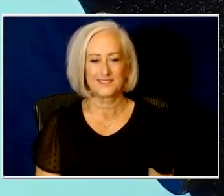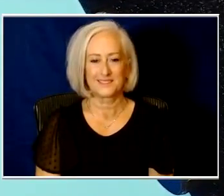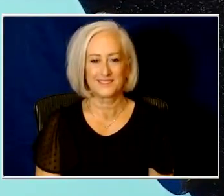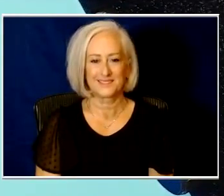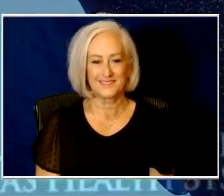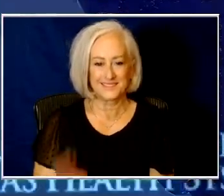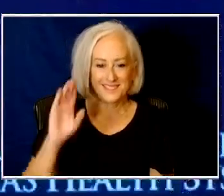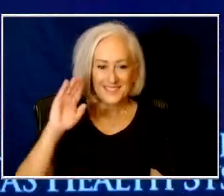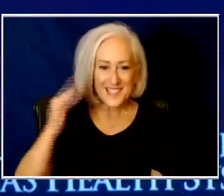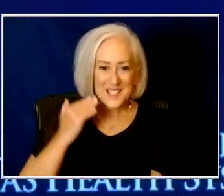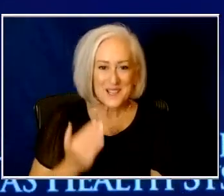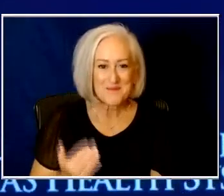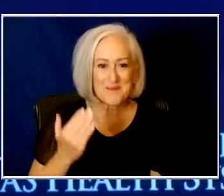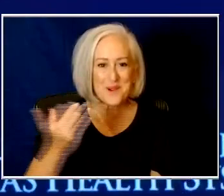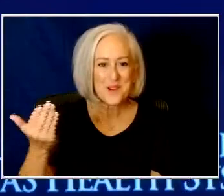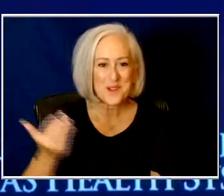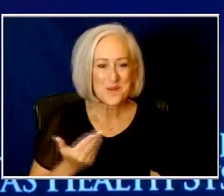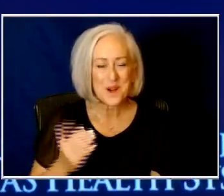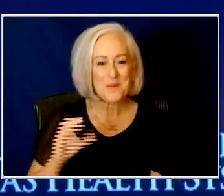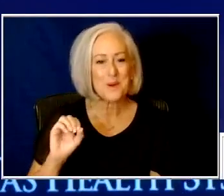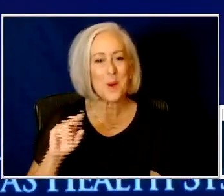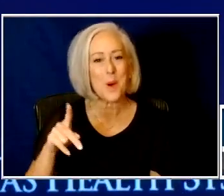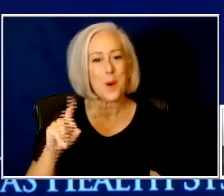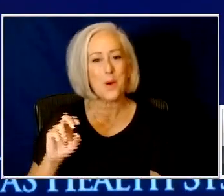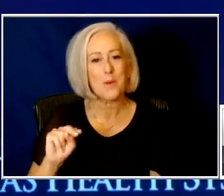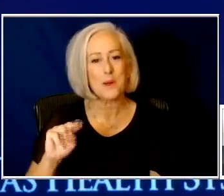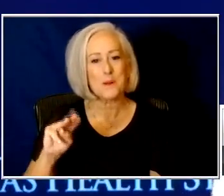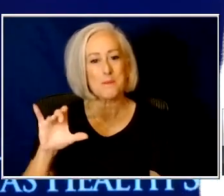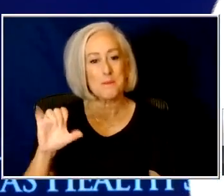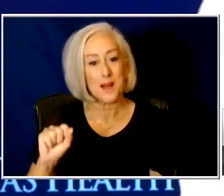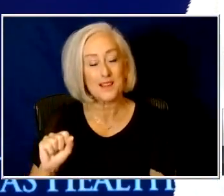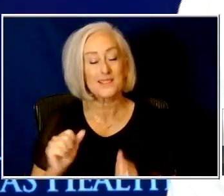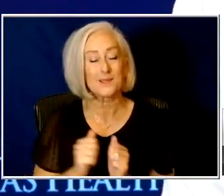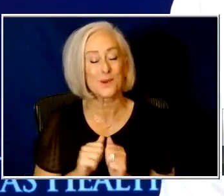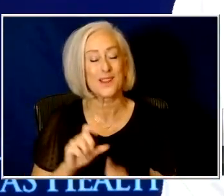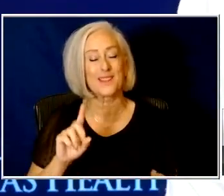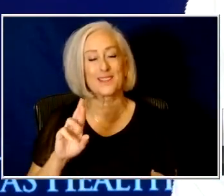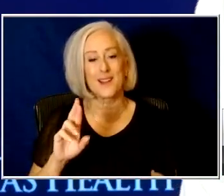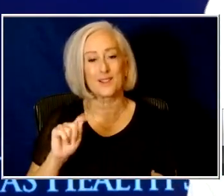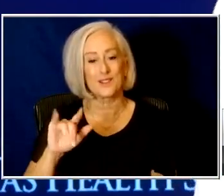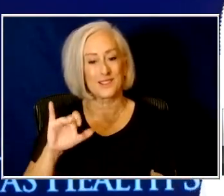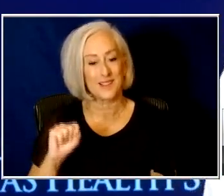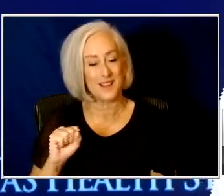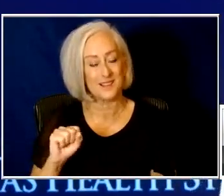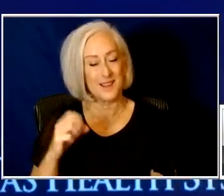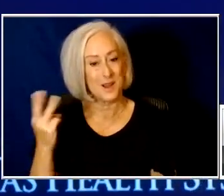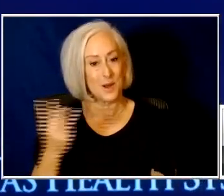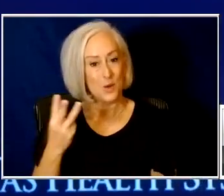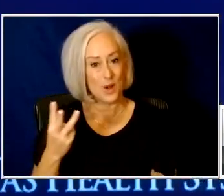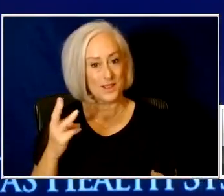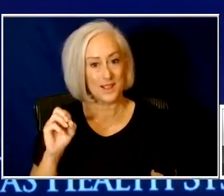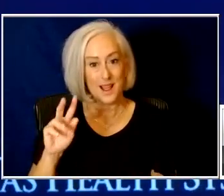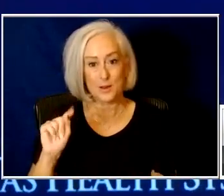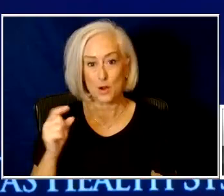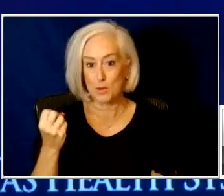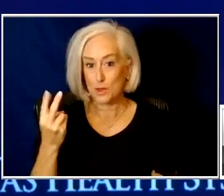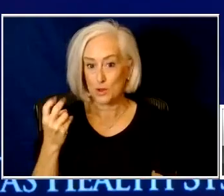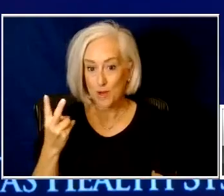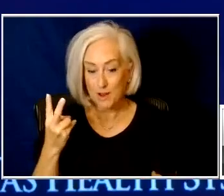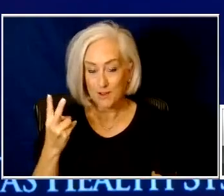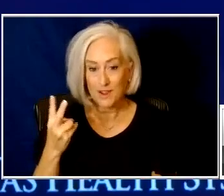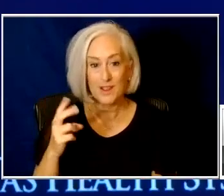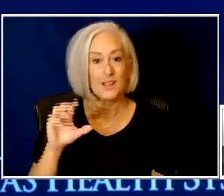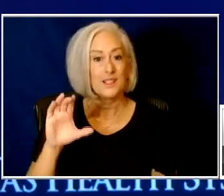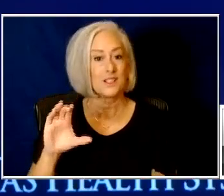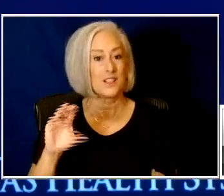Hey, good morning and welcome to Open Mics with Dr. Stites. It's Wednesday, October the 12th. I'm Dr. Steve Stites, Chief Medical Officer at the University of Kansas Health System.